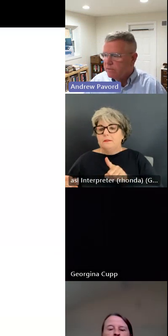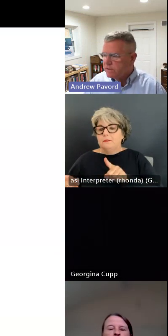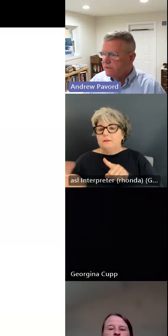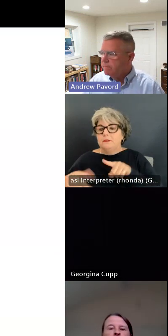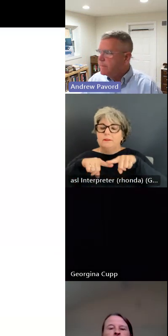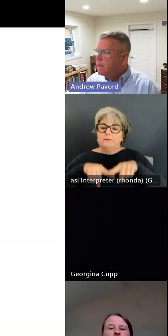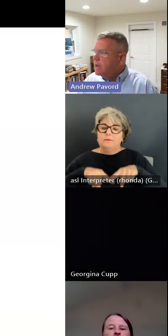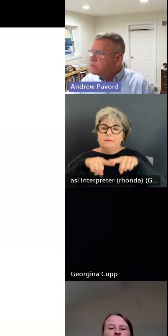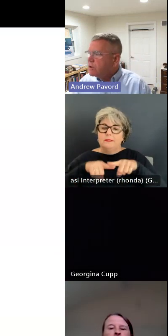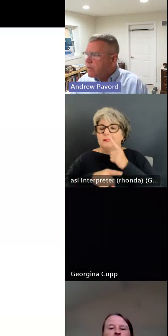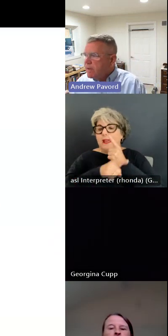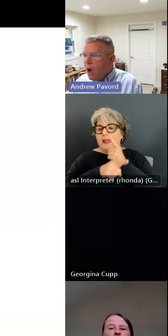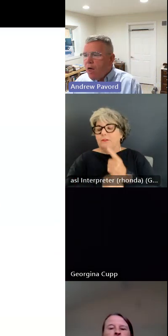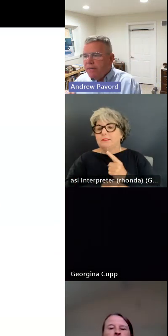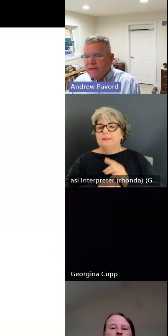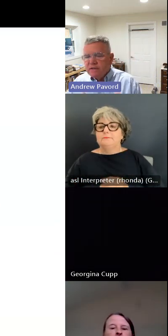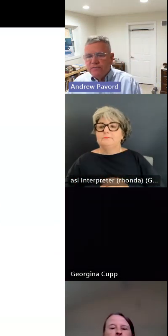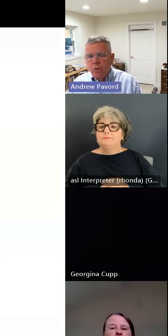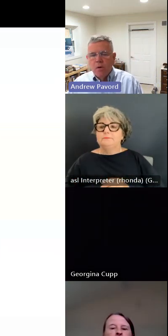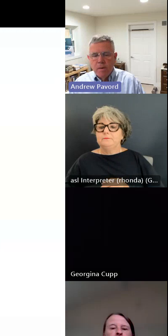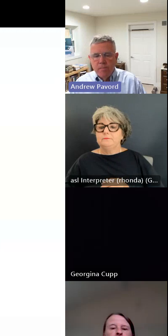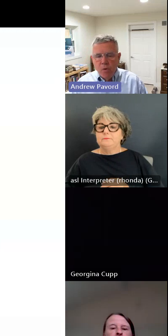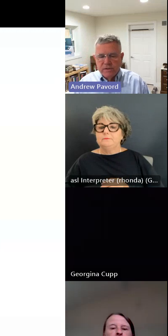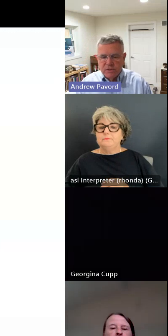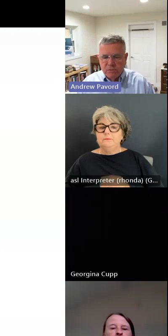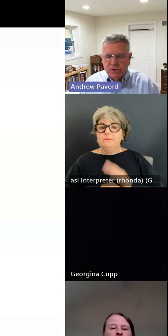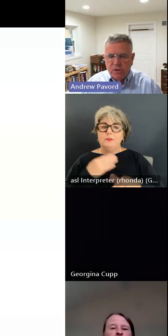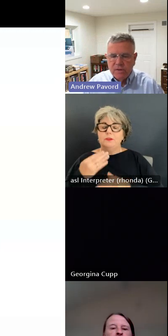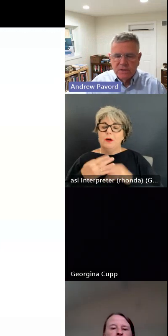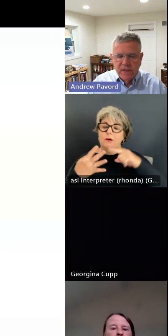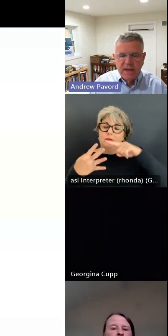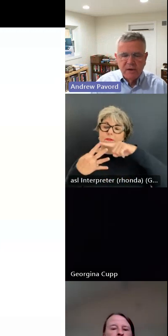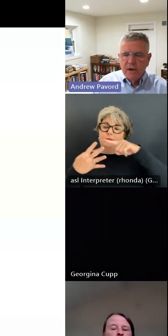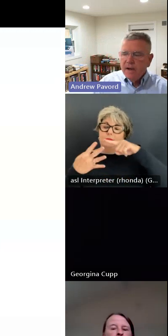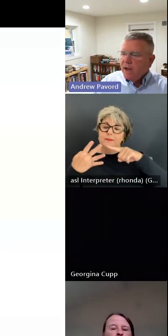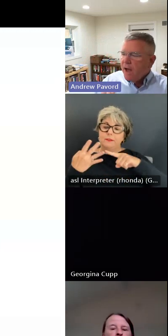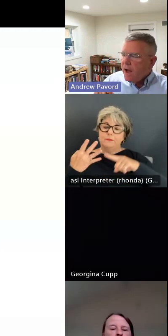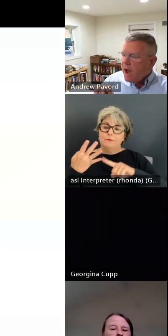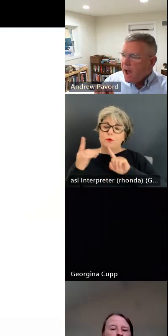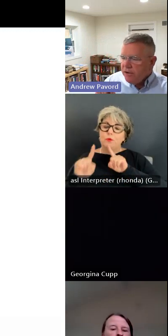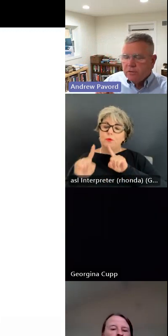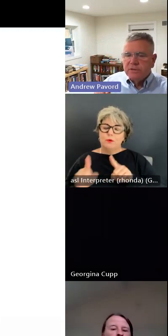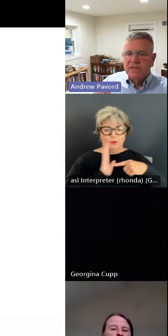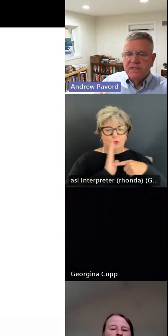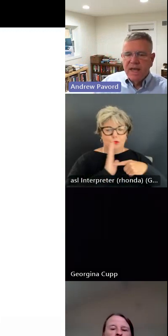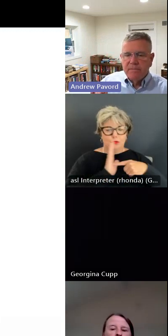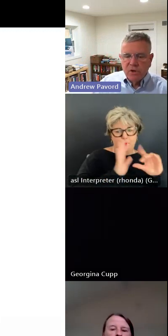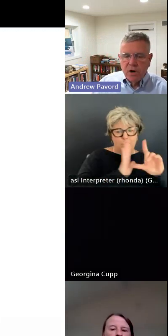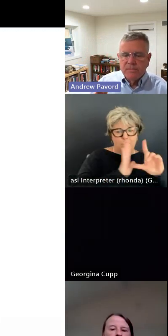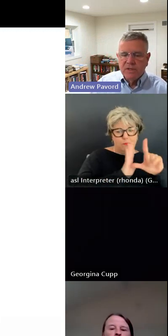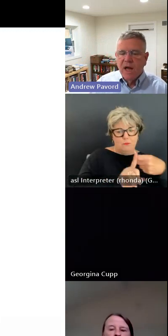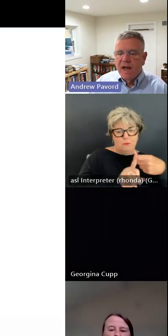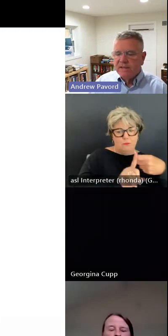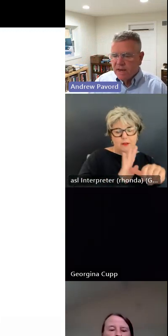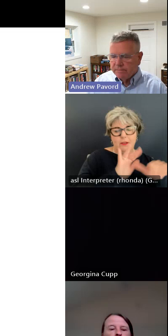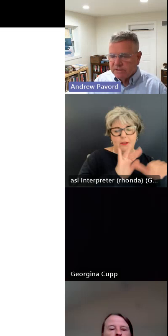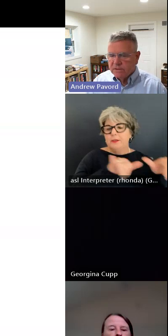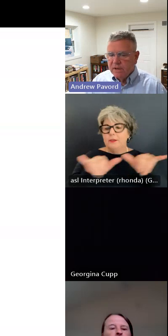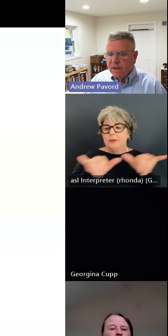reliability and accuracy. So all of these 4 reports, and we'll show this later, use the same terms